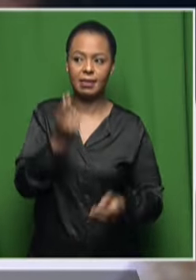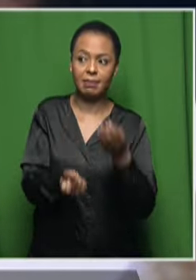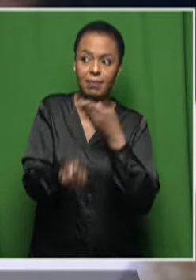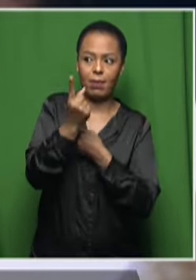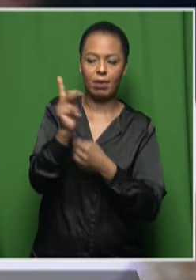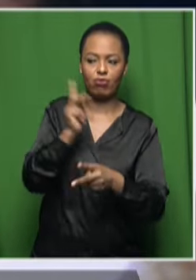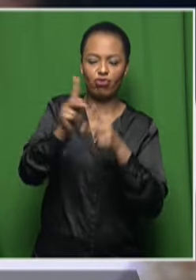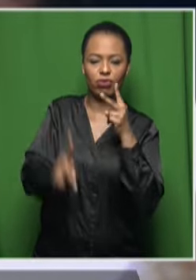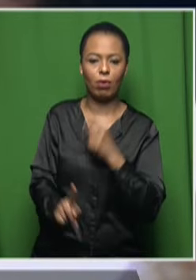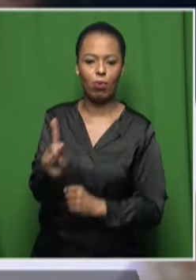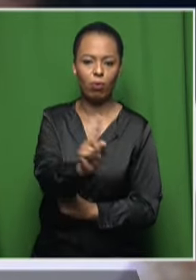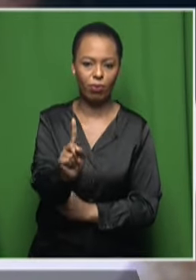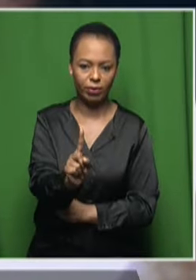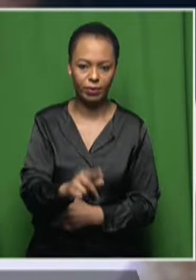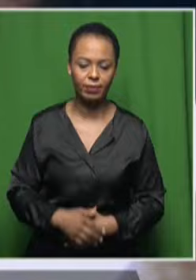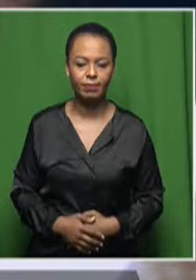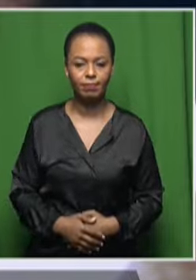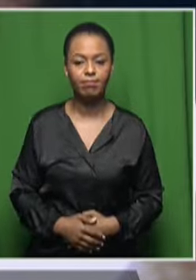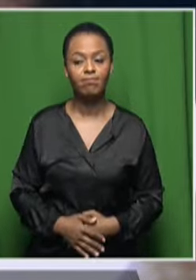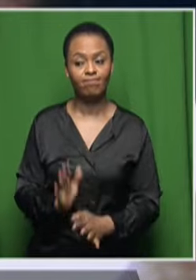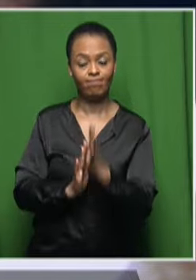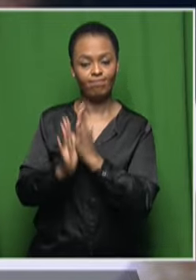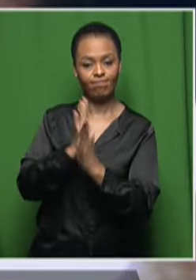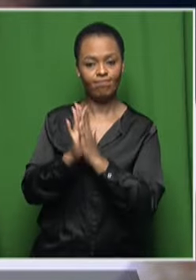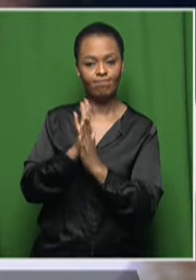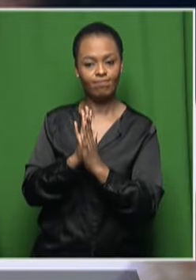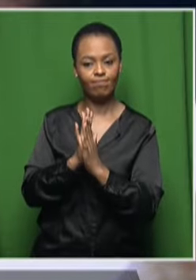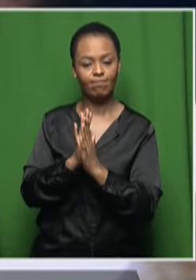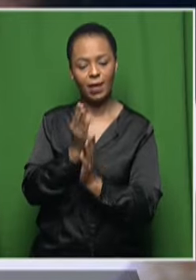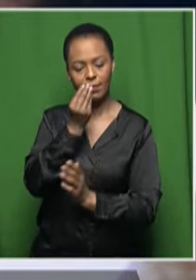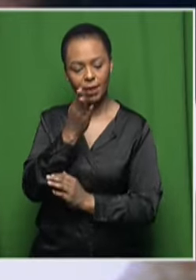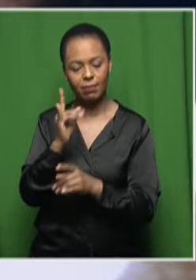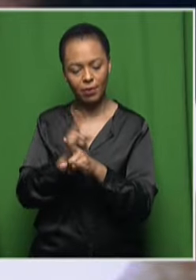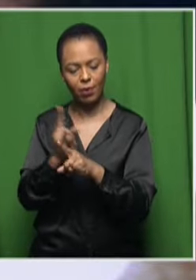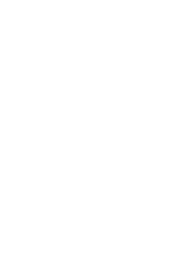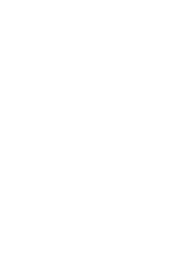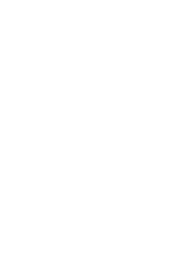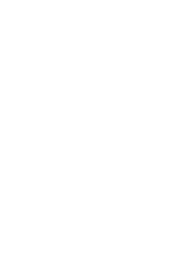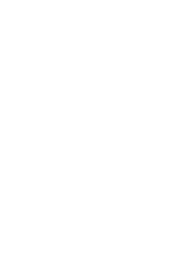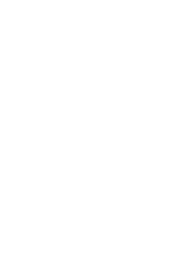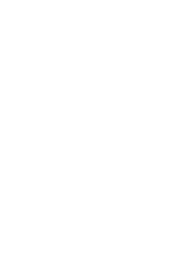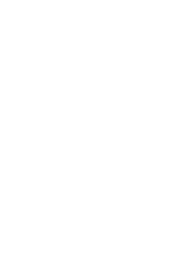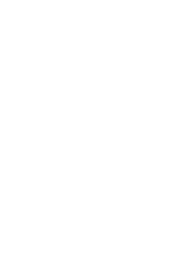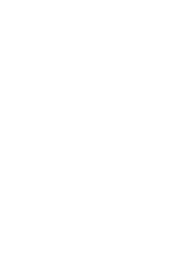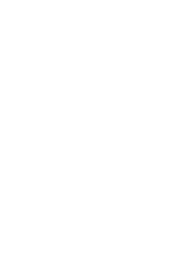comes out of it. So it was wonderful speaking to the PAC president about this one.